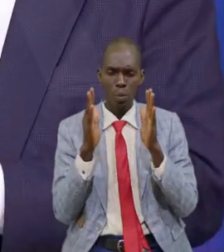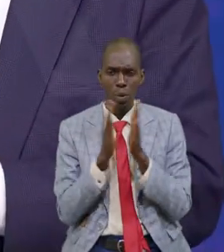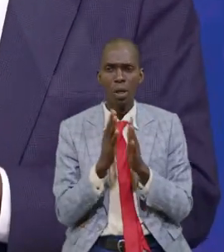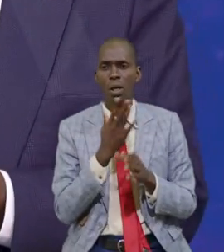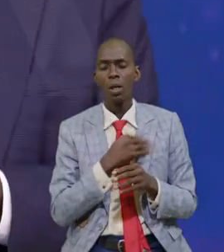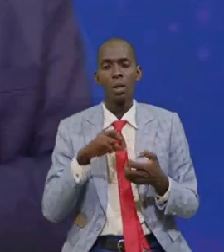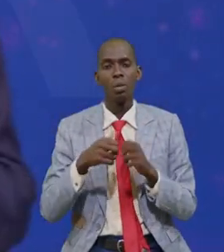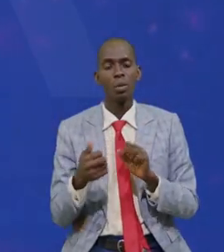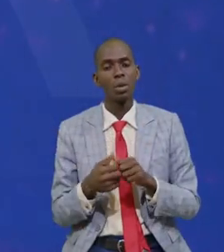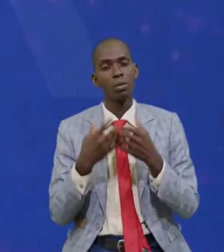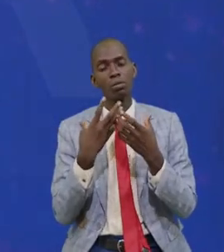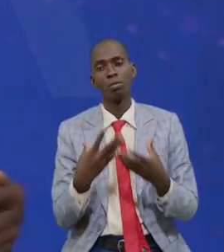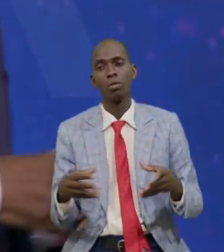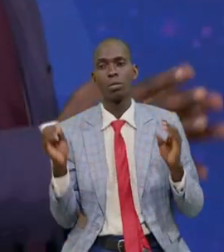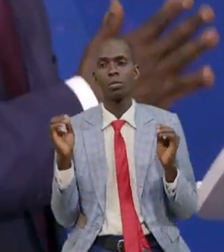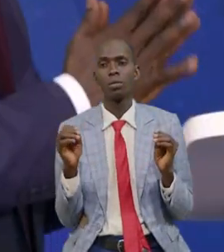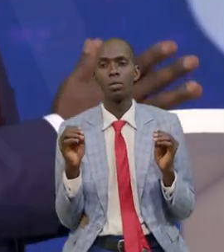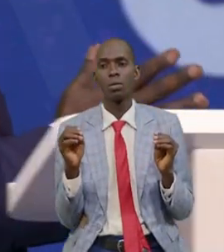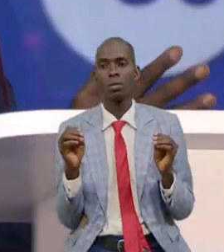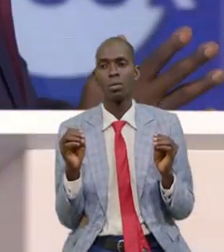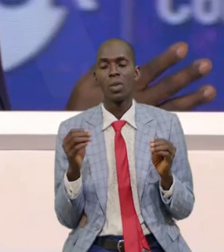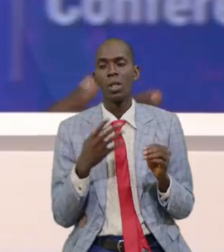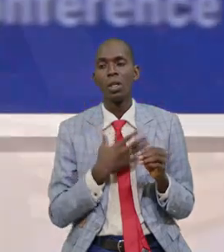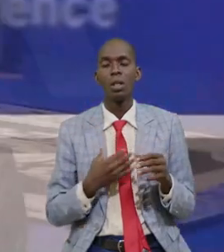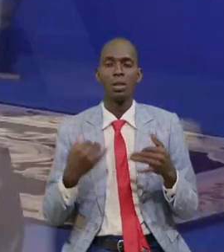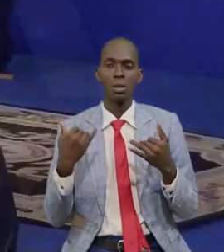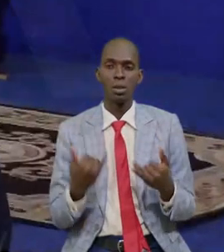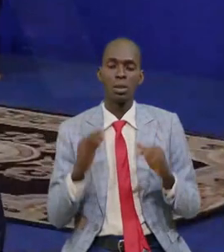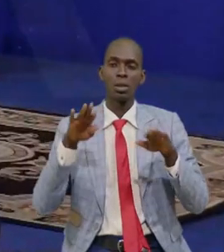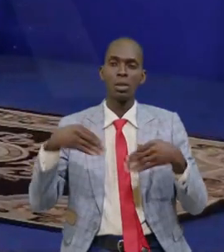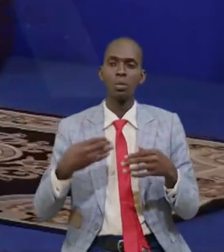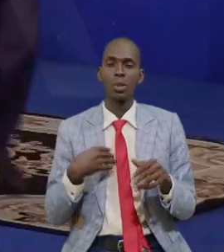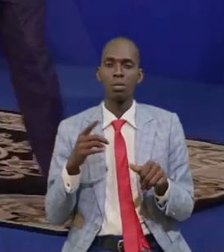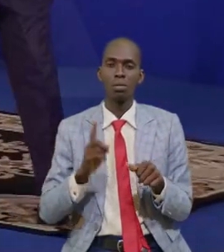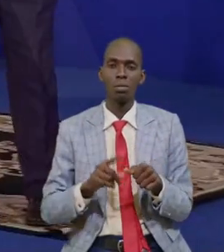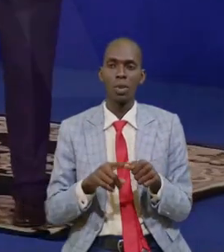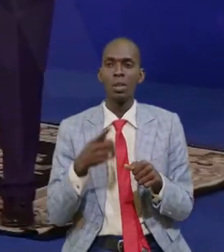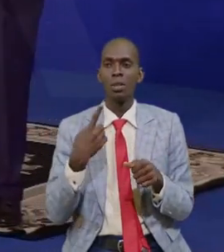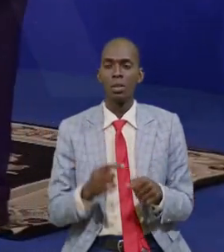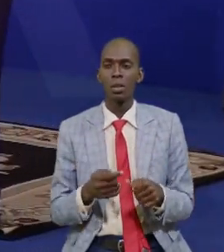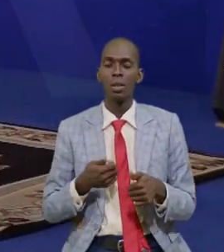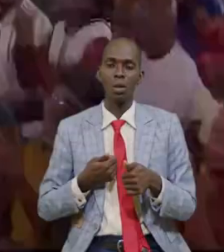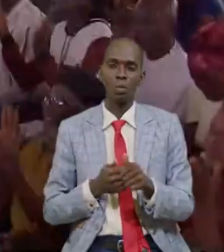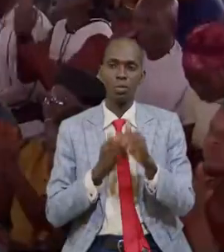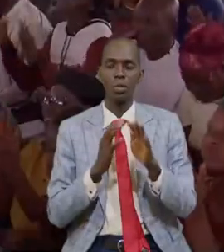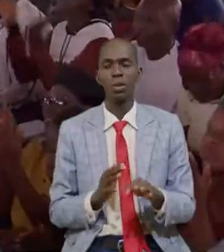problem is solved. And now he gave me apostolic ministry.